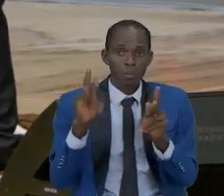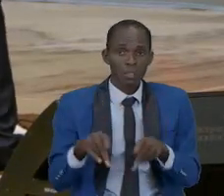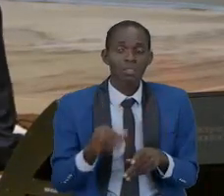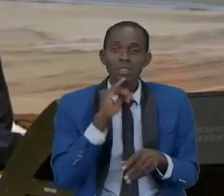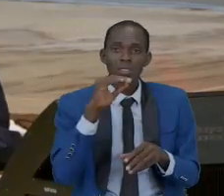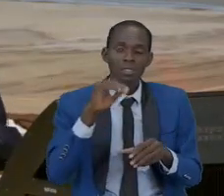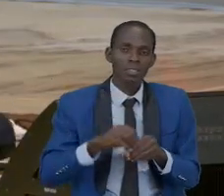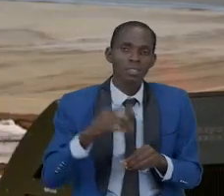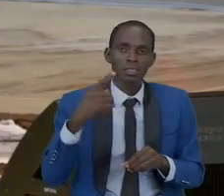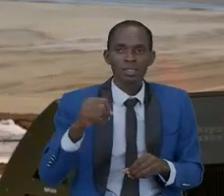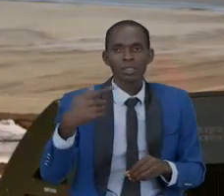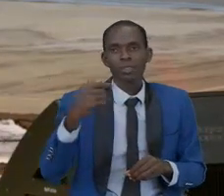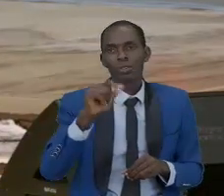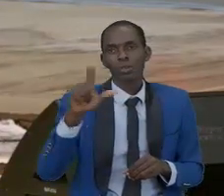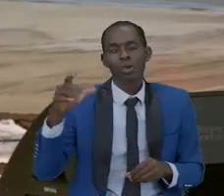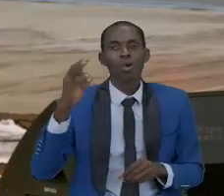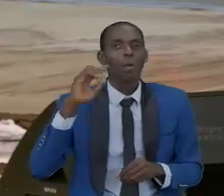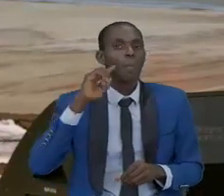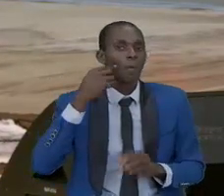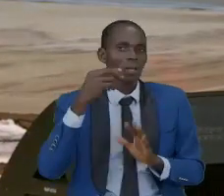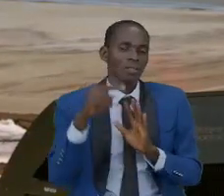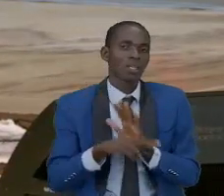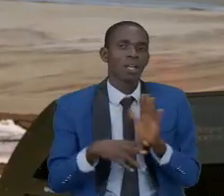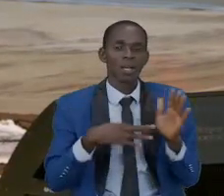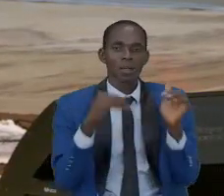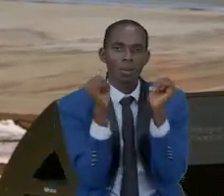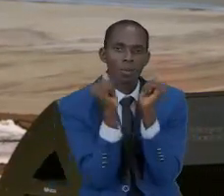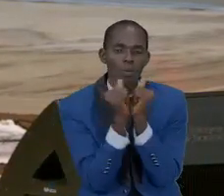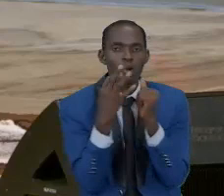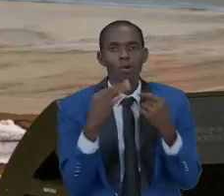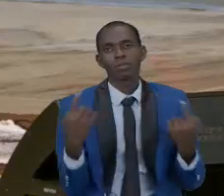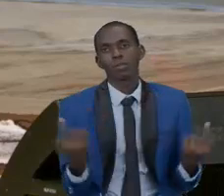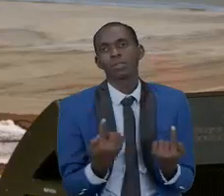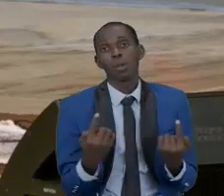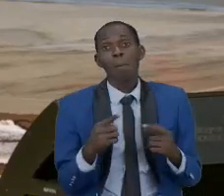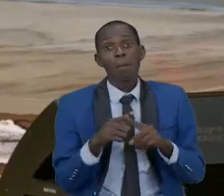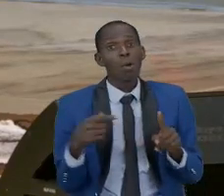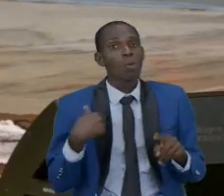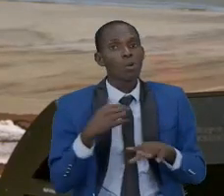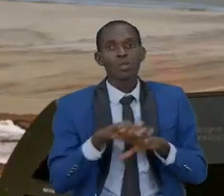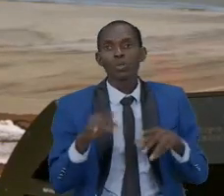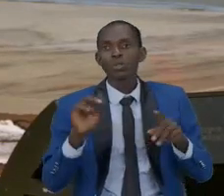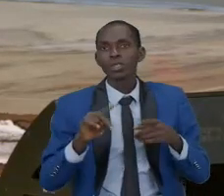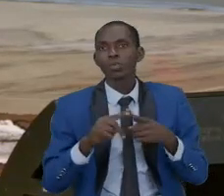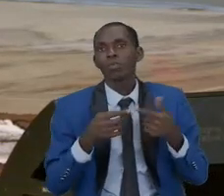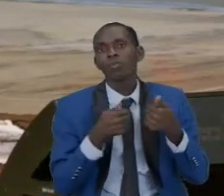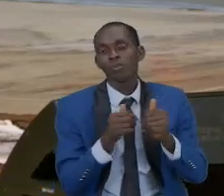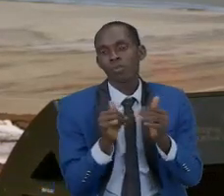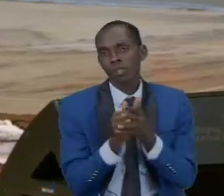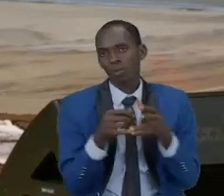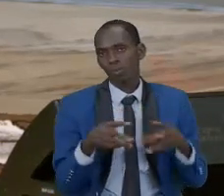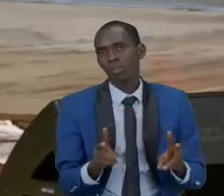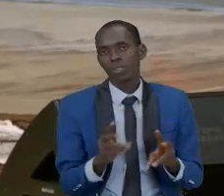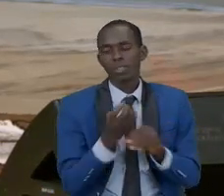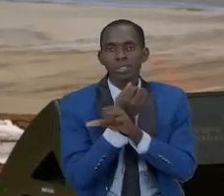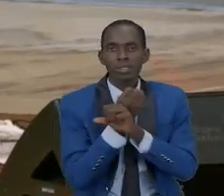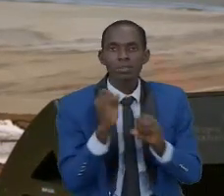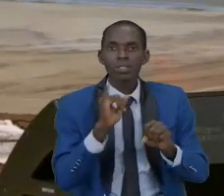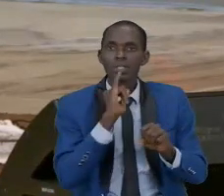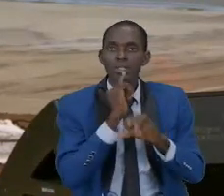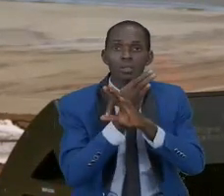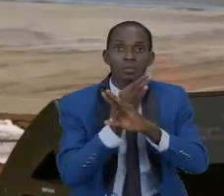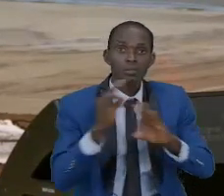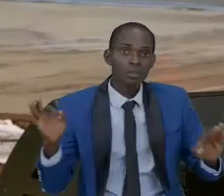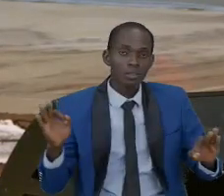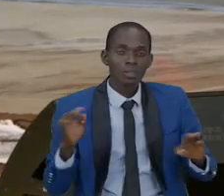the bonds of iniquity but we don't have to go that direction salvation is free submission